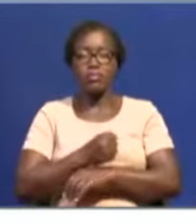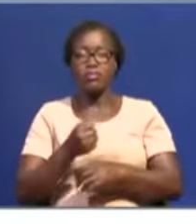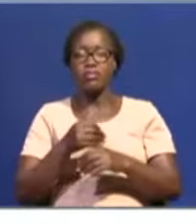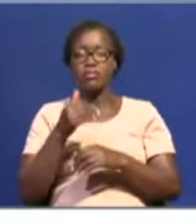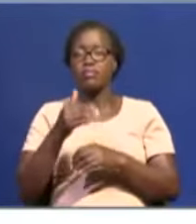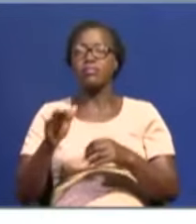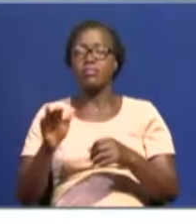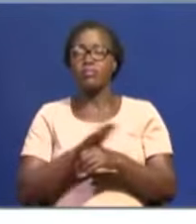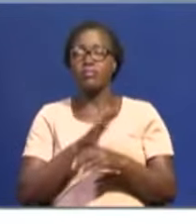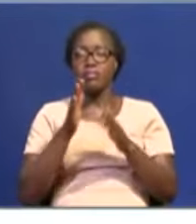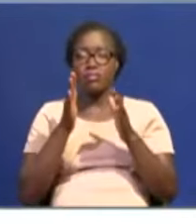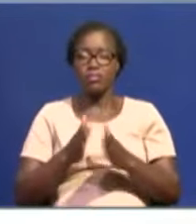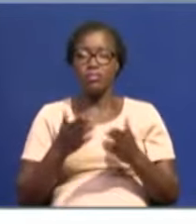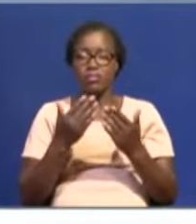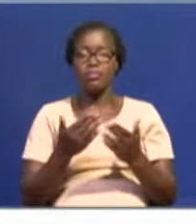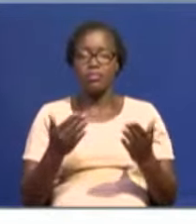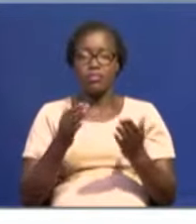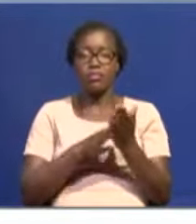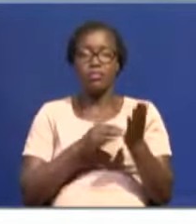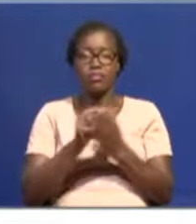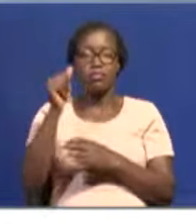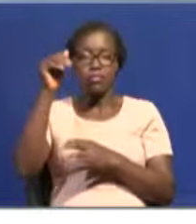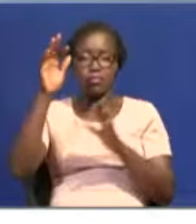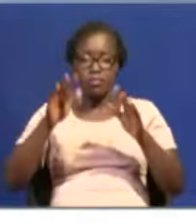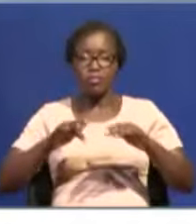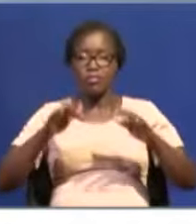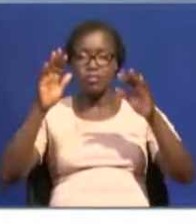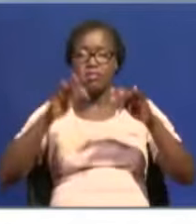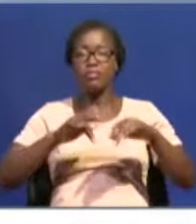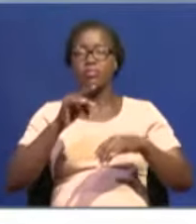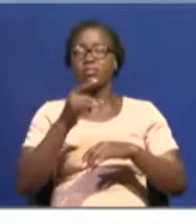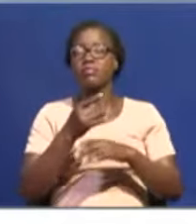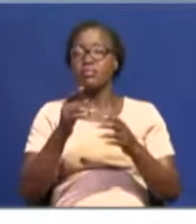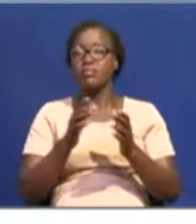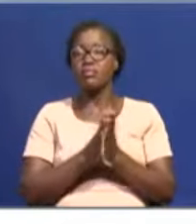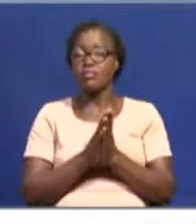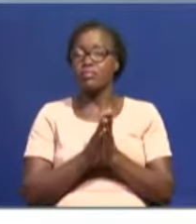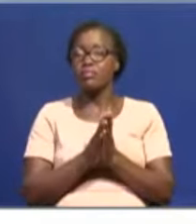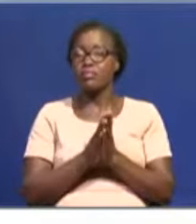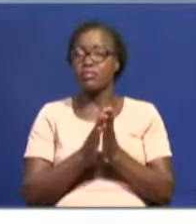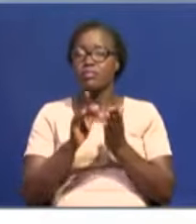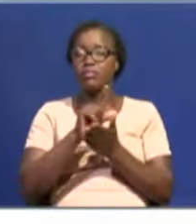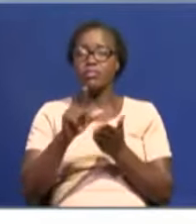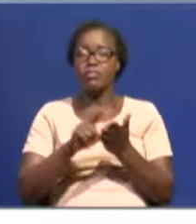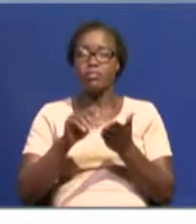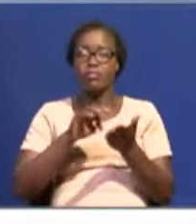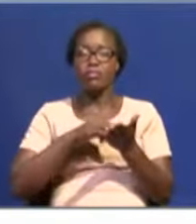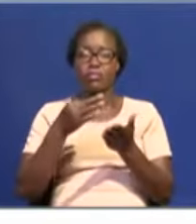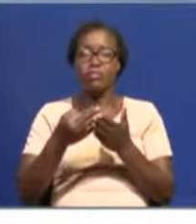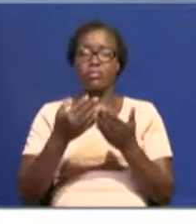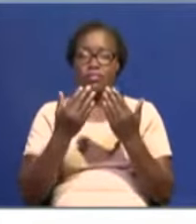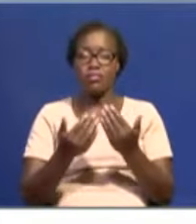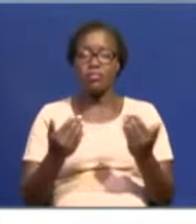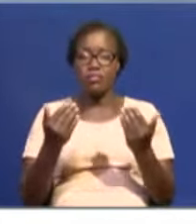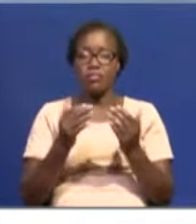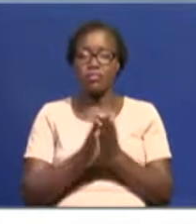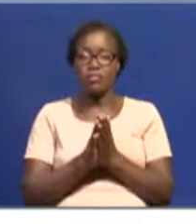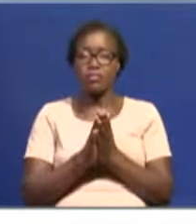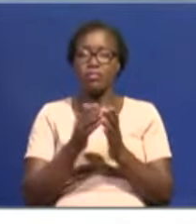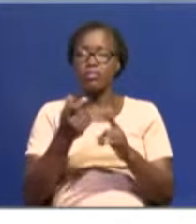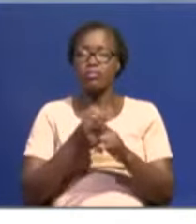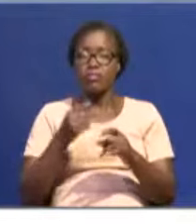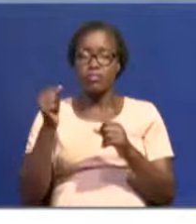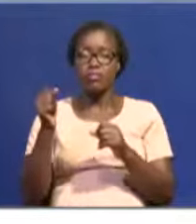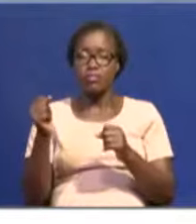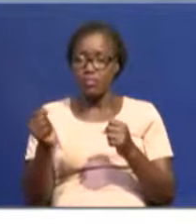their personal items were destroyed by floods. The events, courtesy of local foundation, also saw the children drawn from